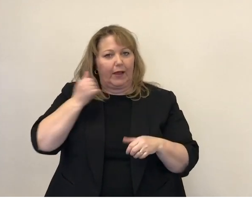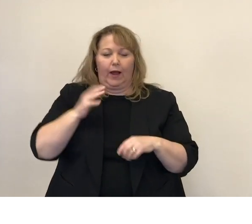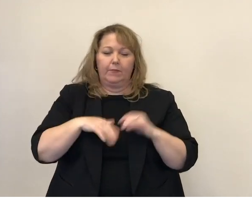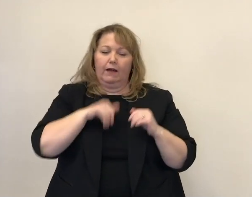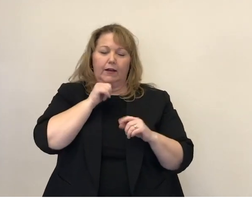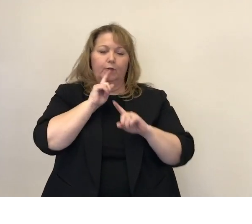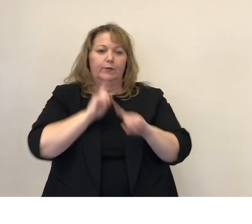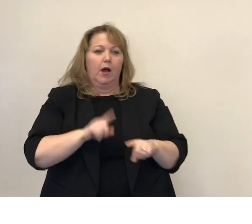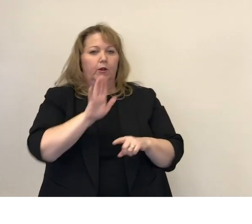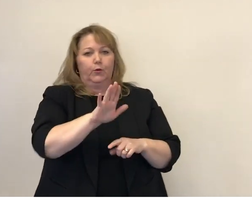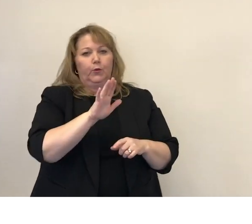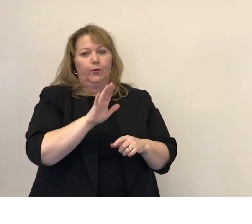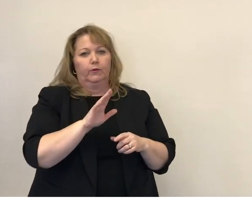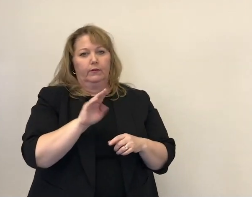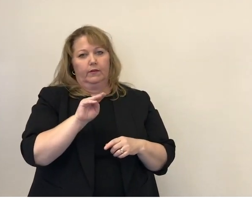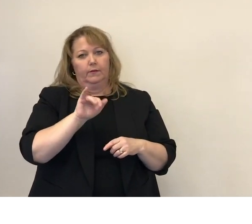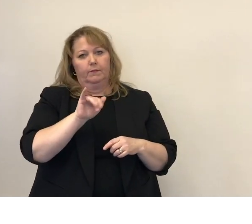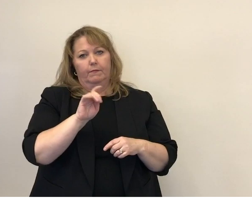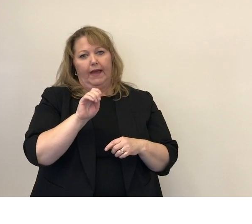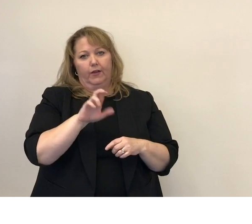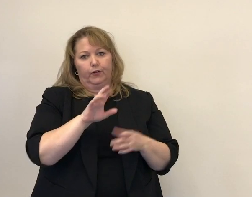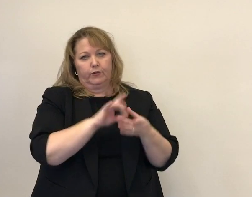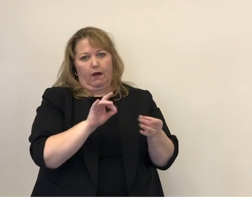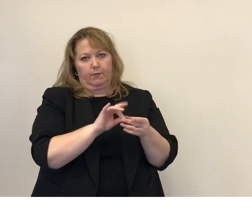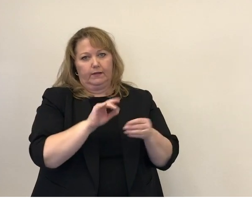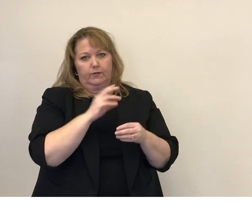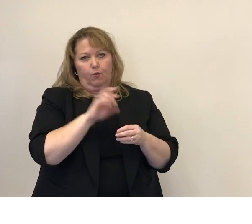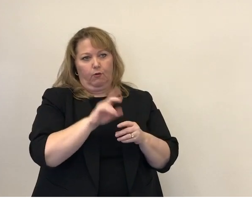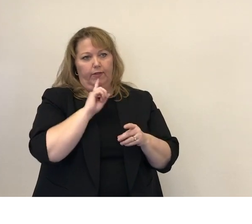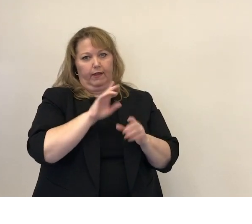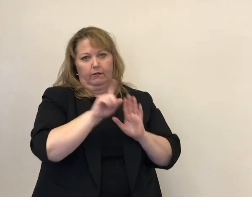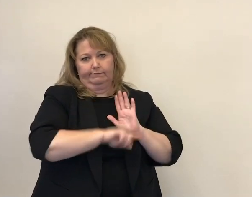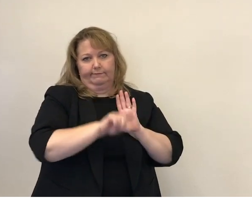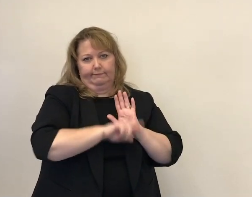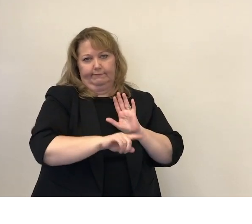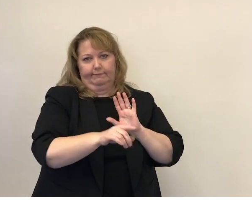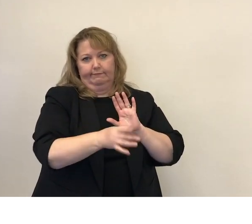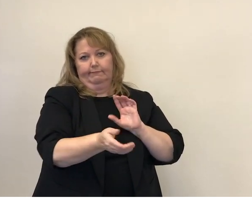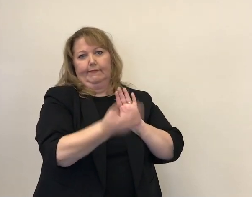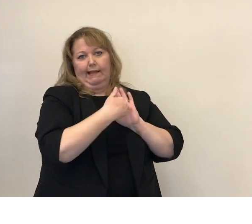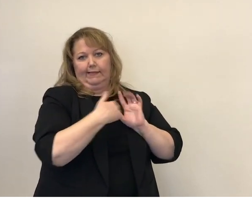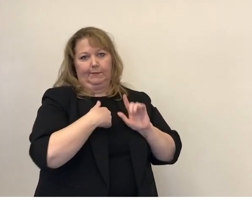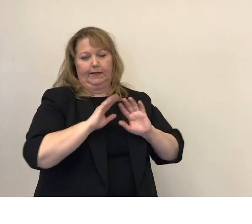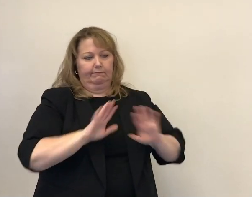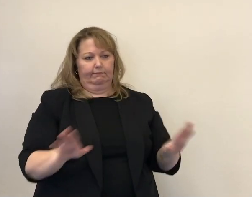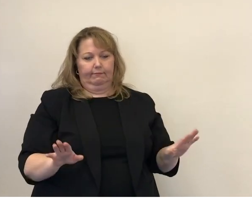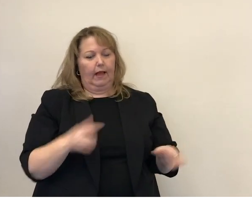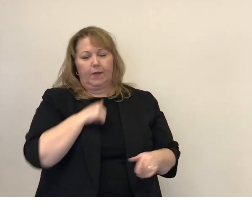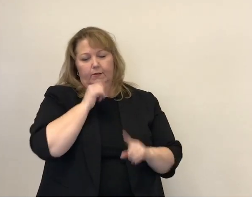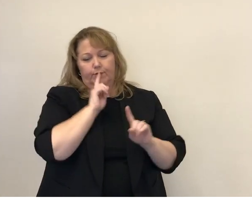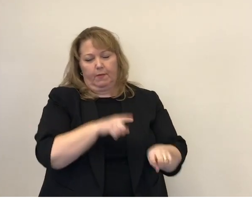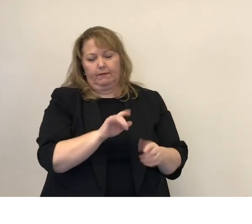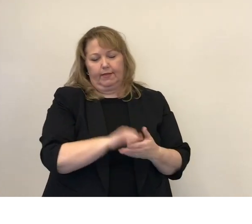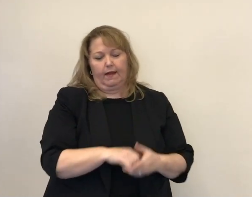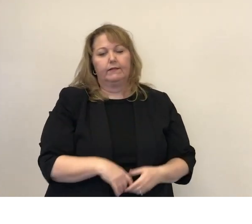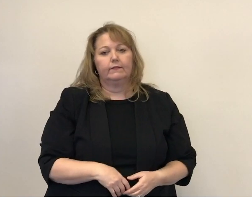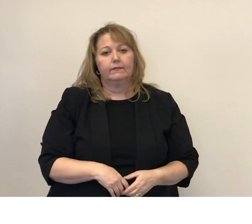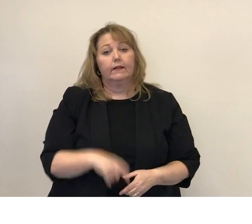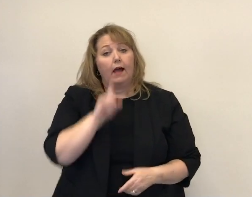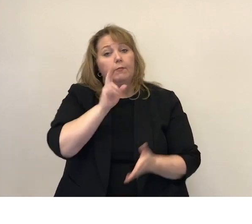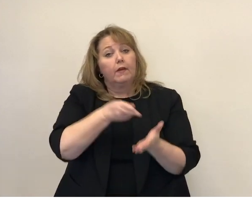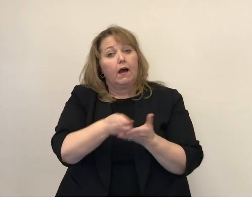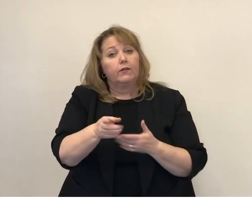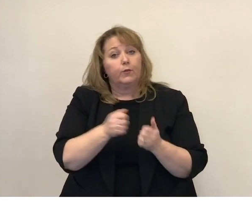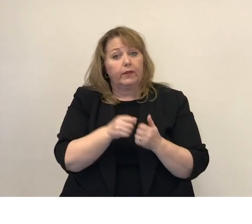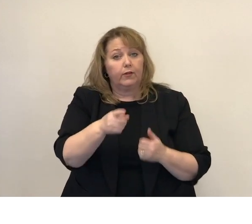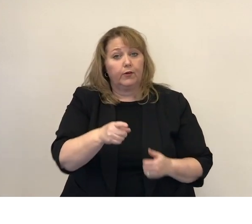those comments or attacks that are made on me or my decisions. I can tell you that I spend 24 hours a day. My wife can tell you I